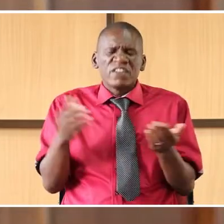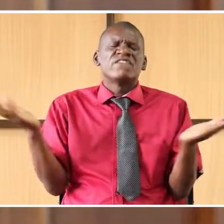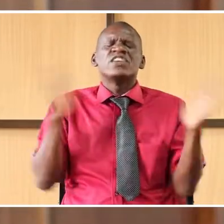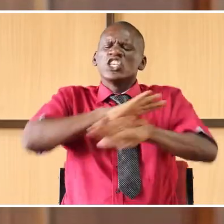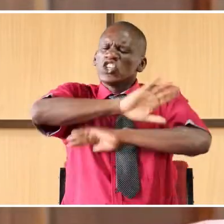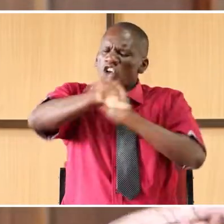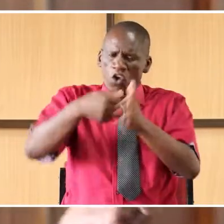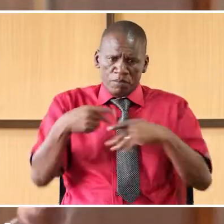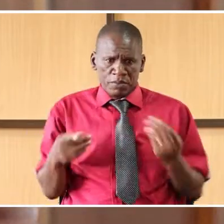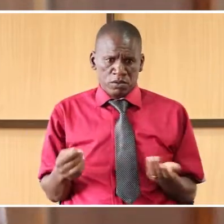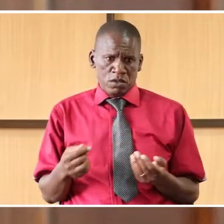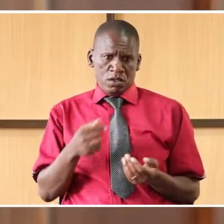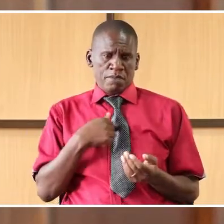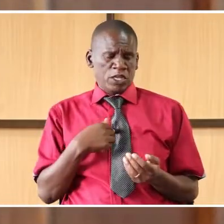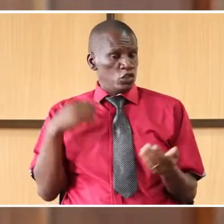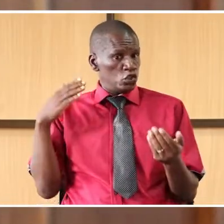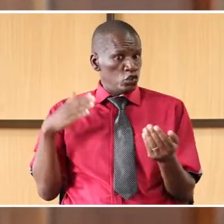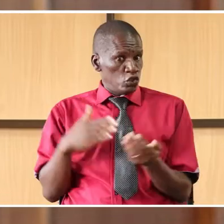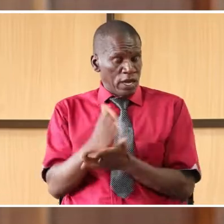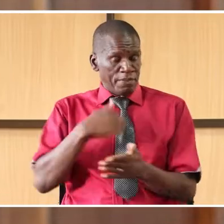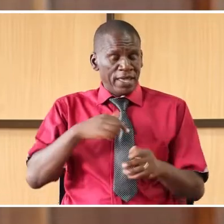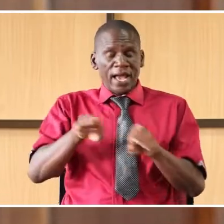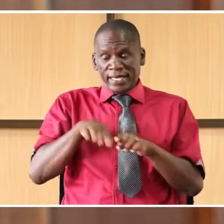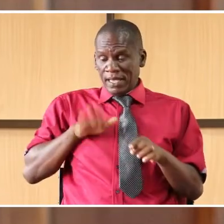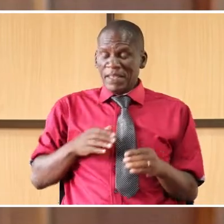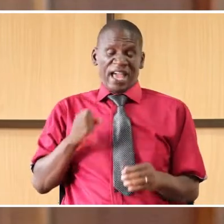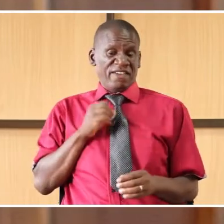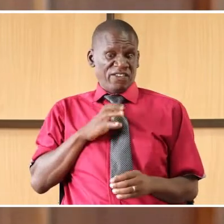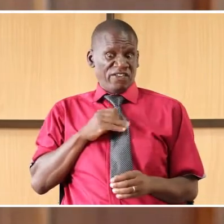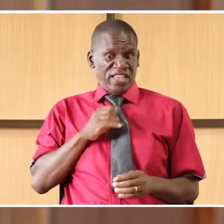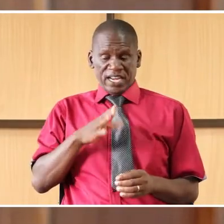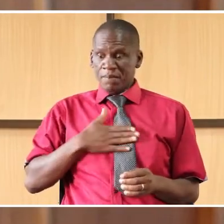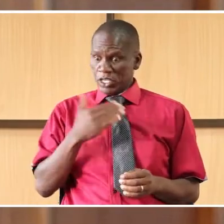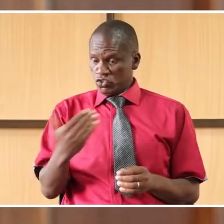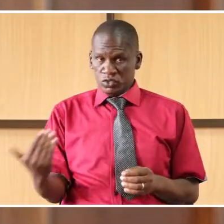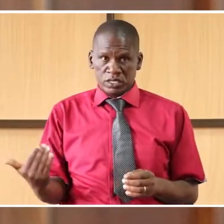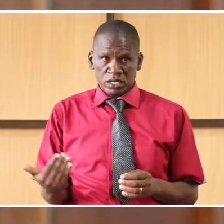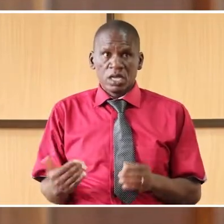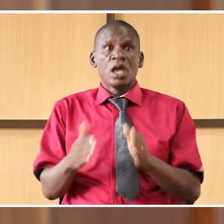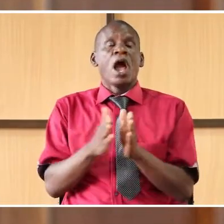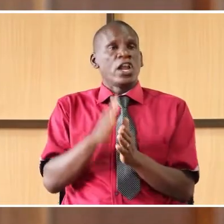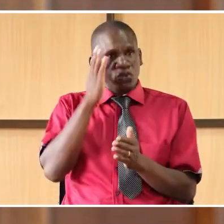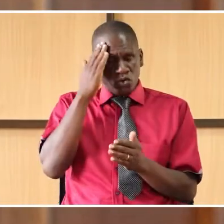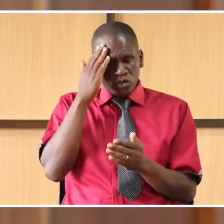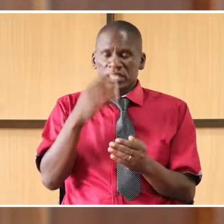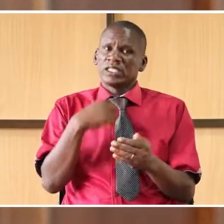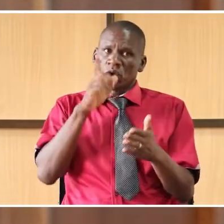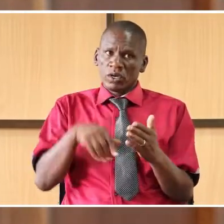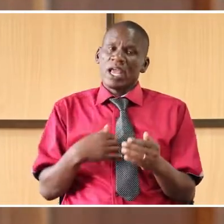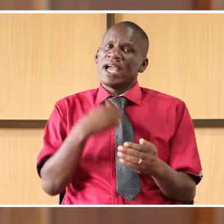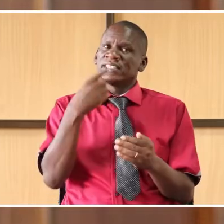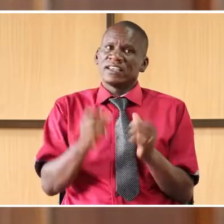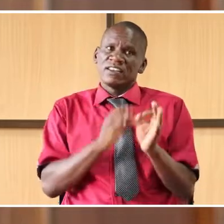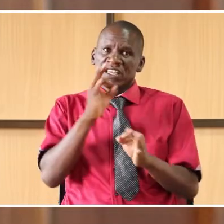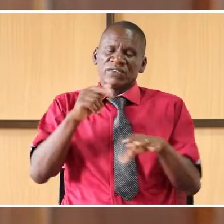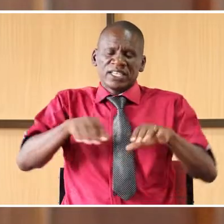us. And I was sincerely, as a mother, I was so afraid of my children. And, they talk, I said, no, if it